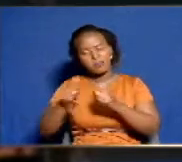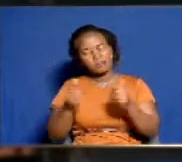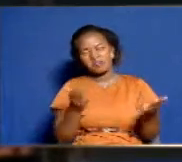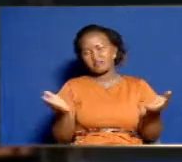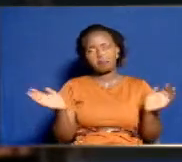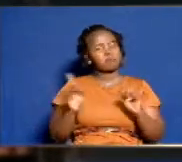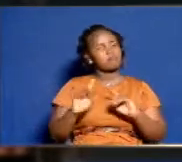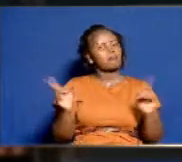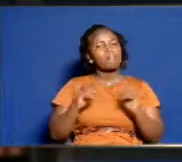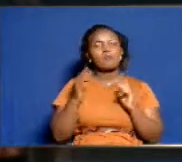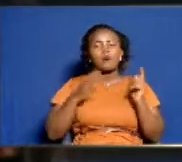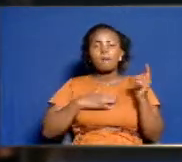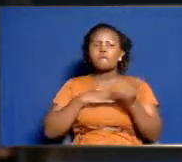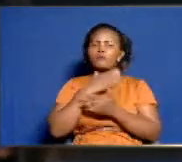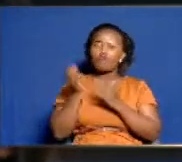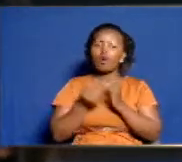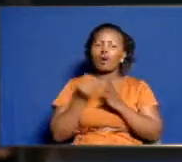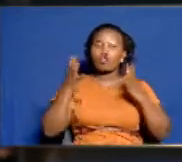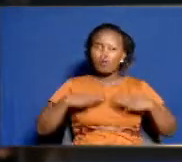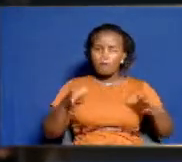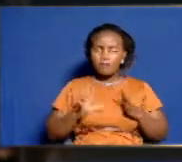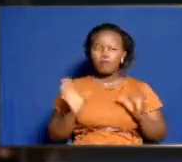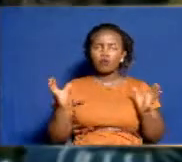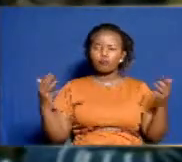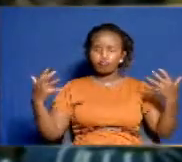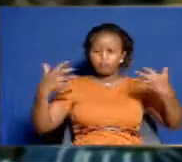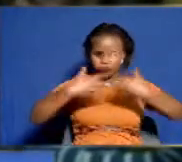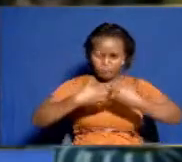Mimi timu zote tutafanya kazi pamoja nao.